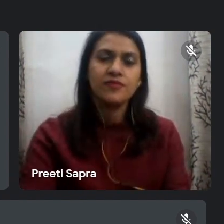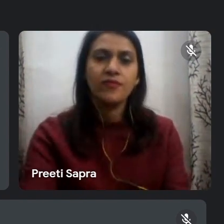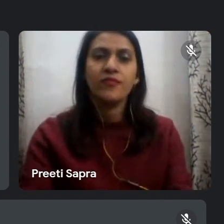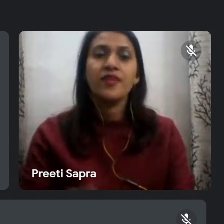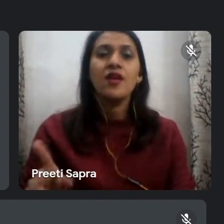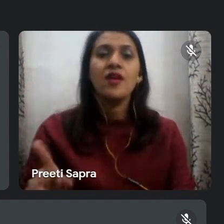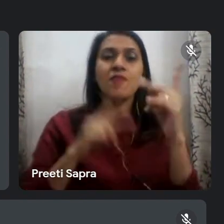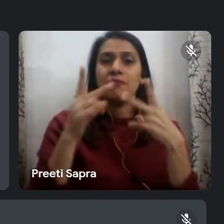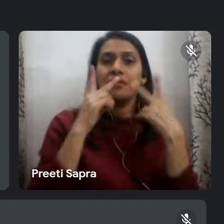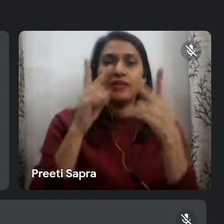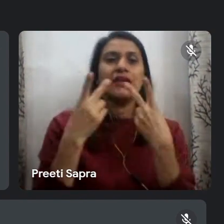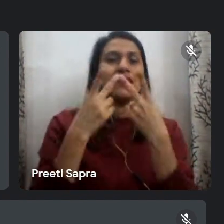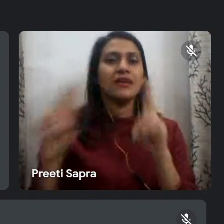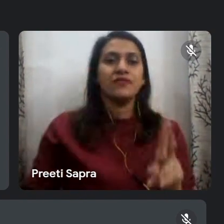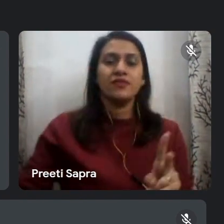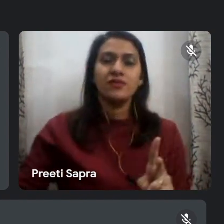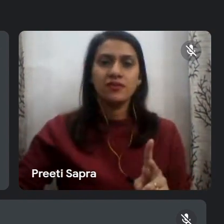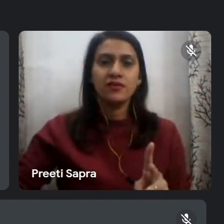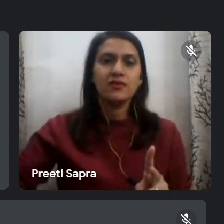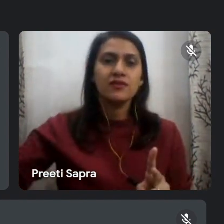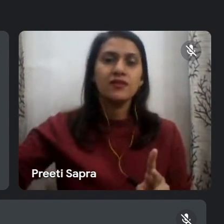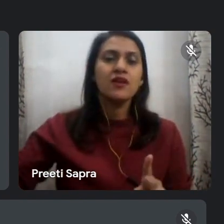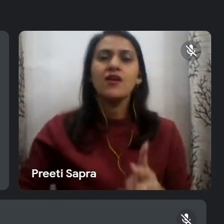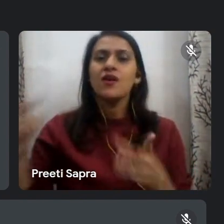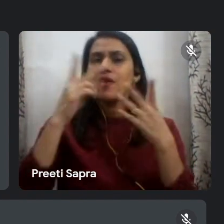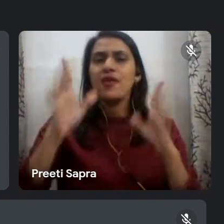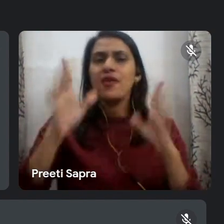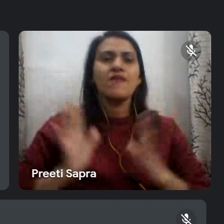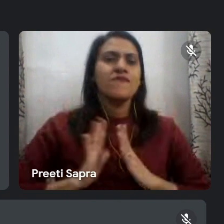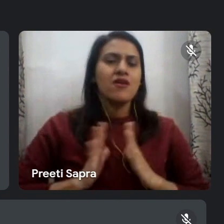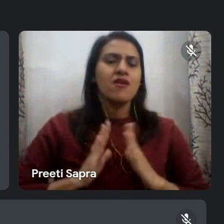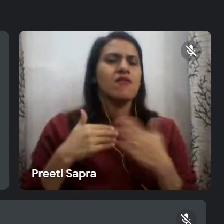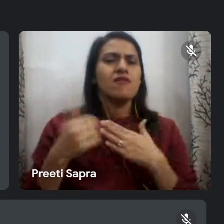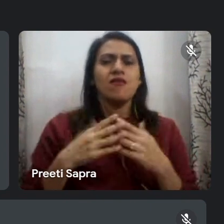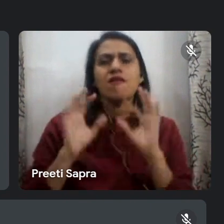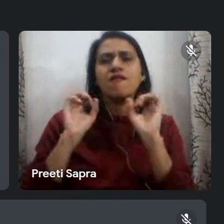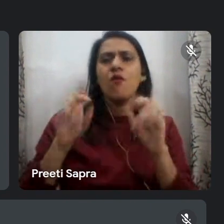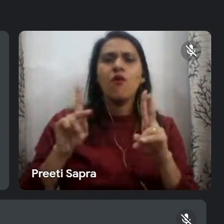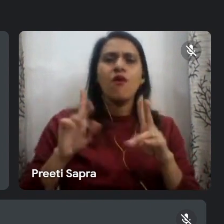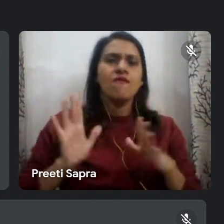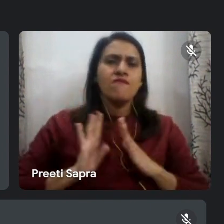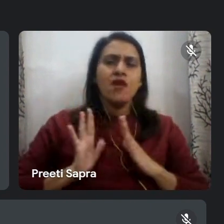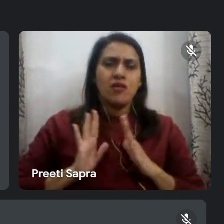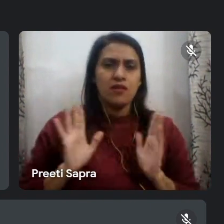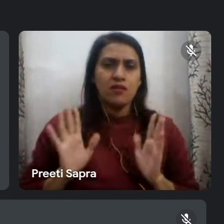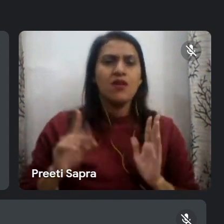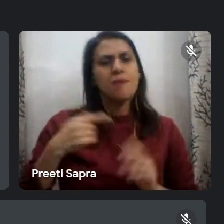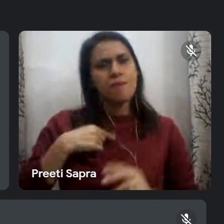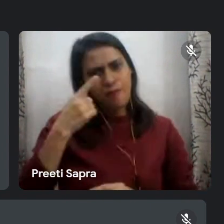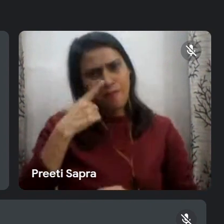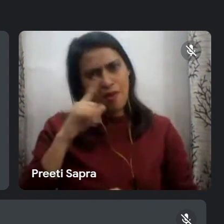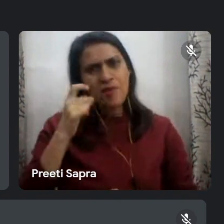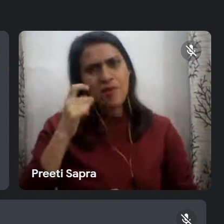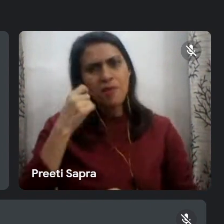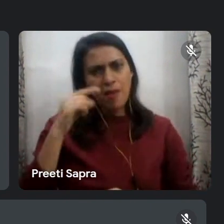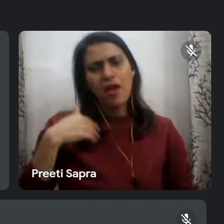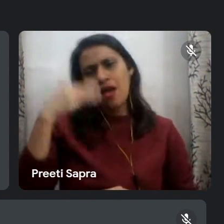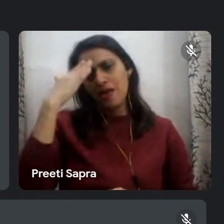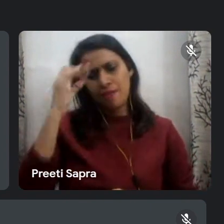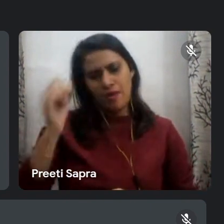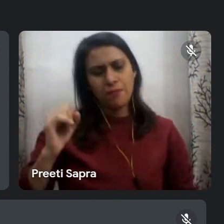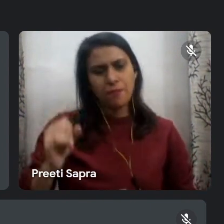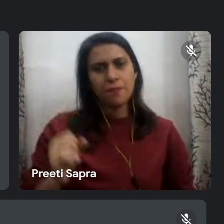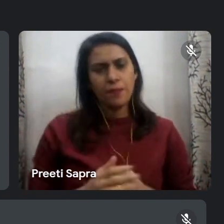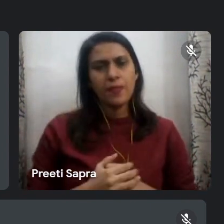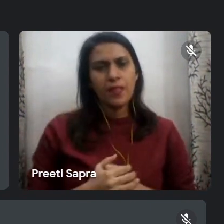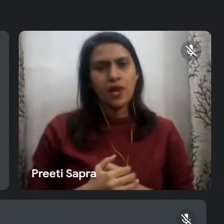that. So it's perfectly fine because that's how things were back then. Even my parents, I remember when